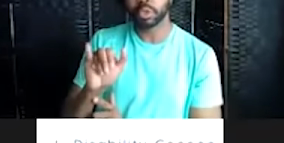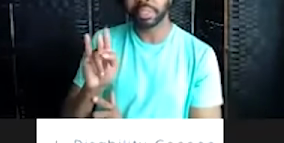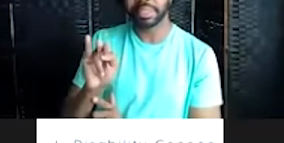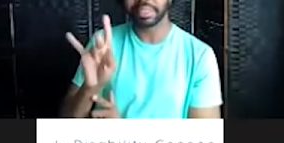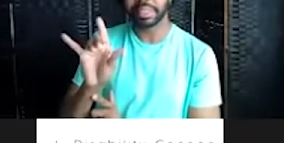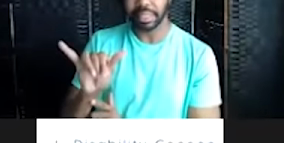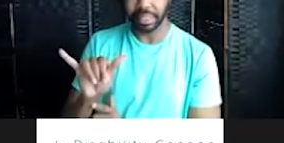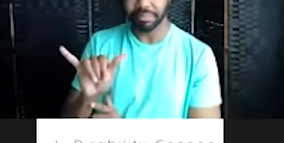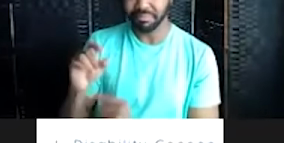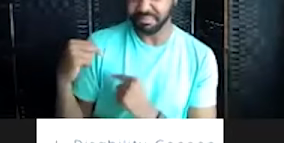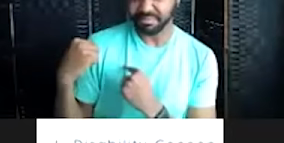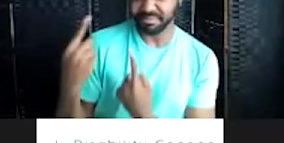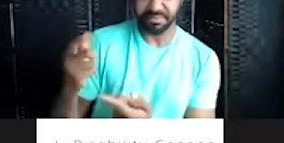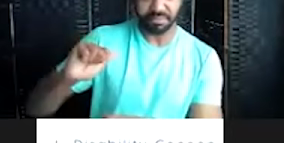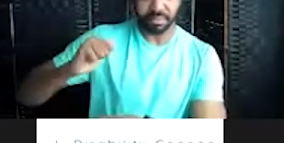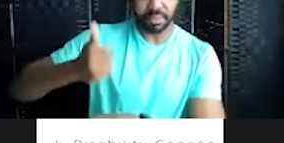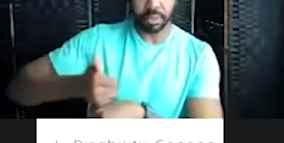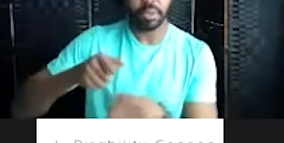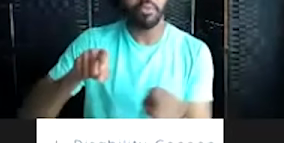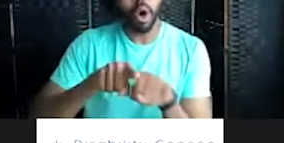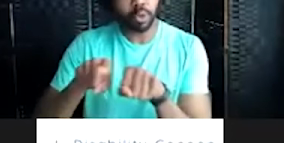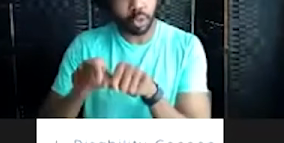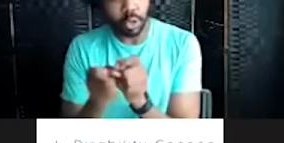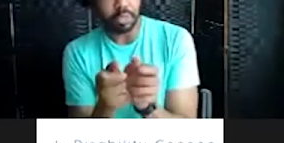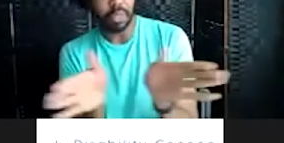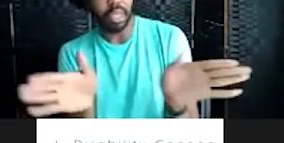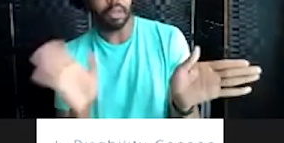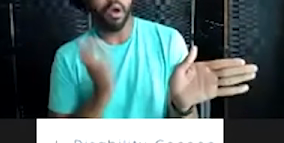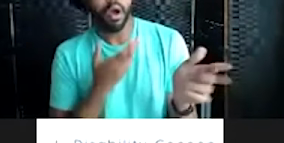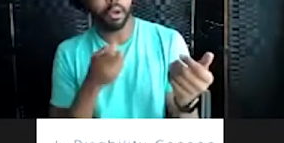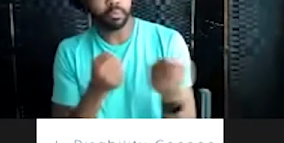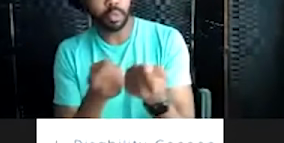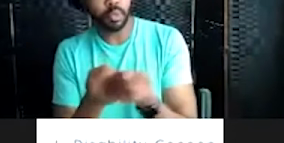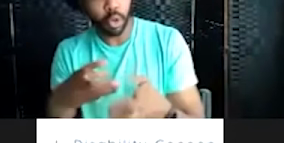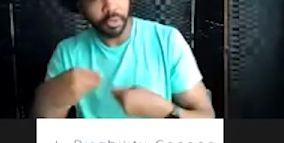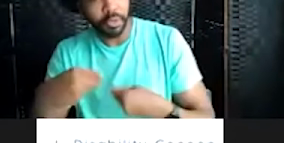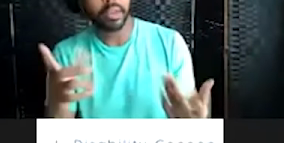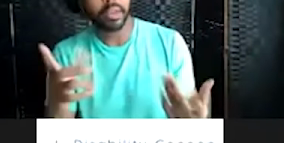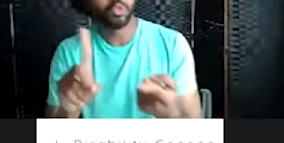also expanded to be able to provide support to